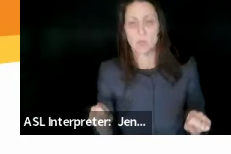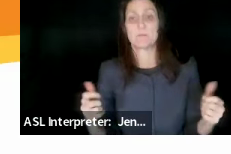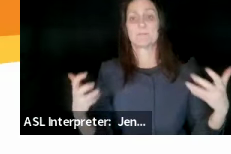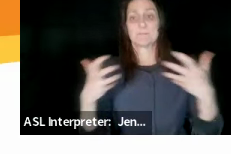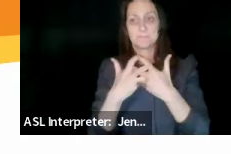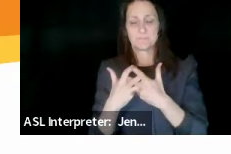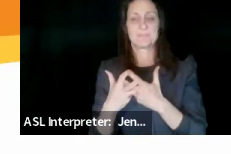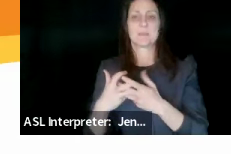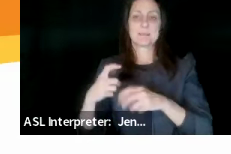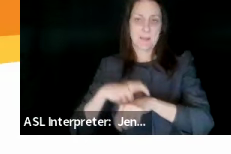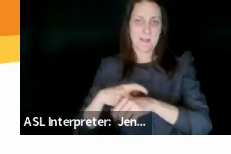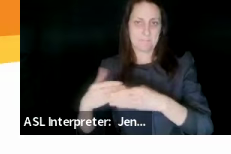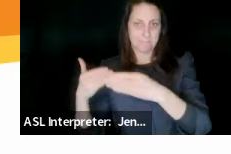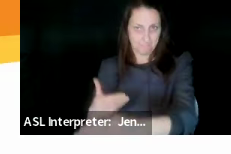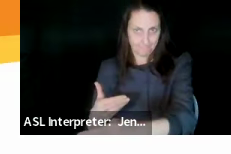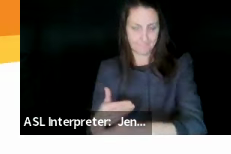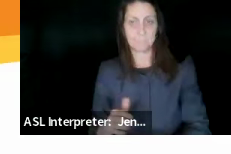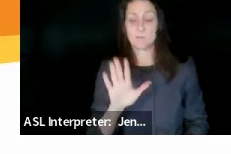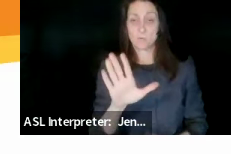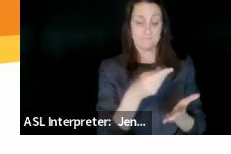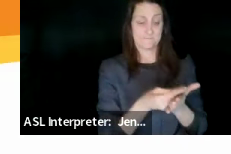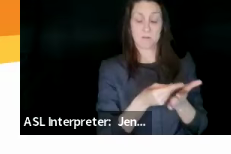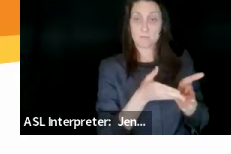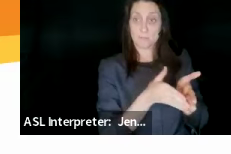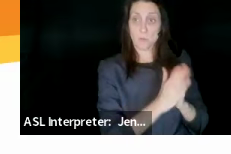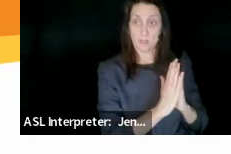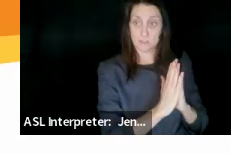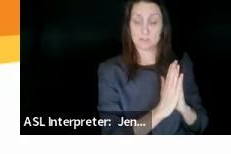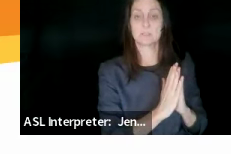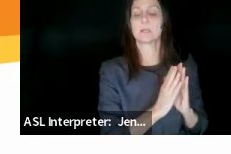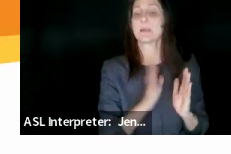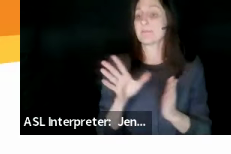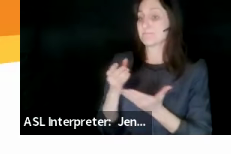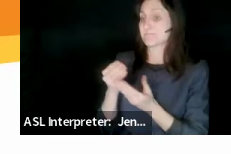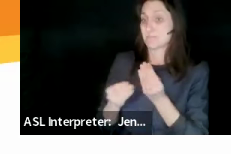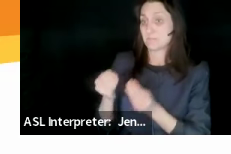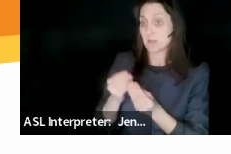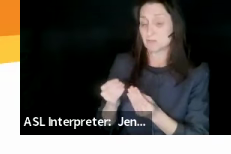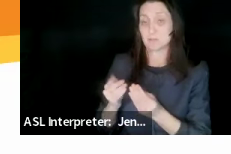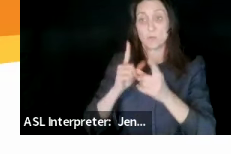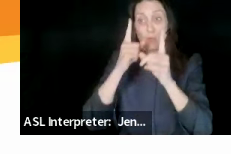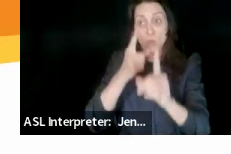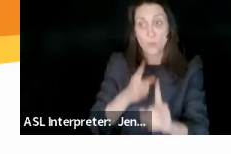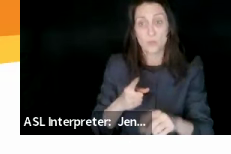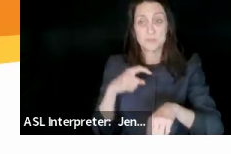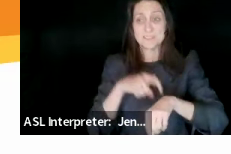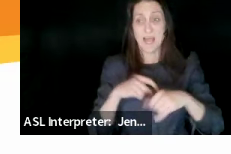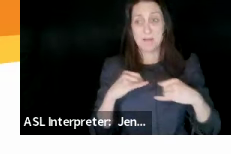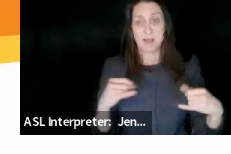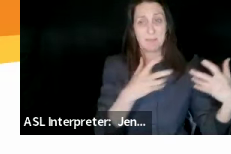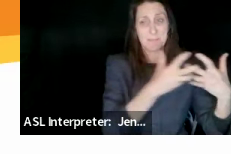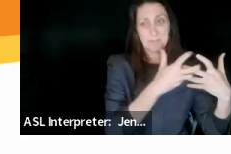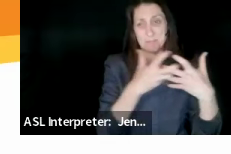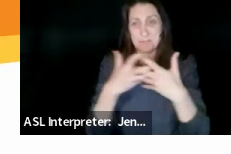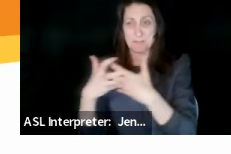request should clearly connect the dots between your project goals, the activities you're planning, and the timeline for those activities, and all